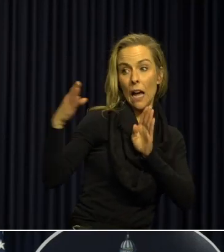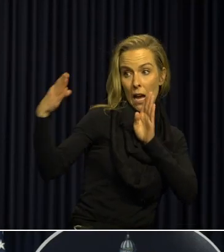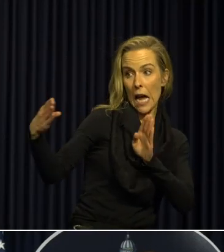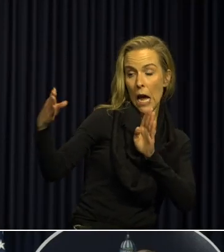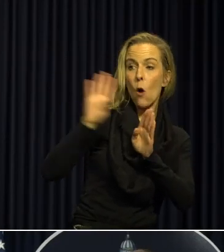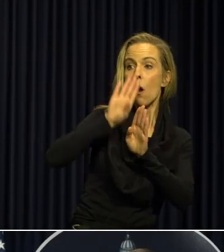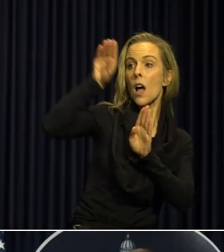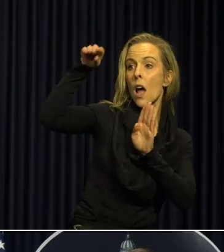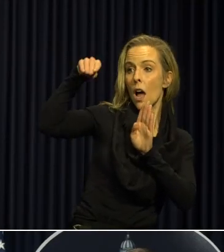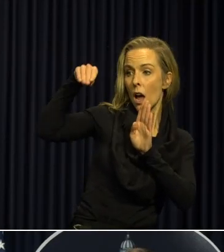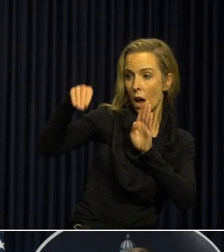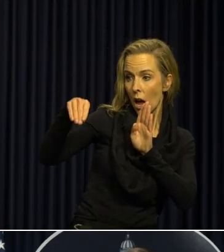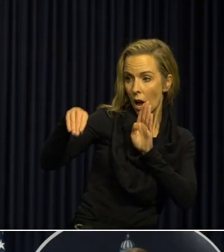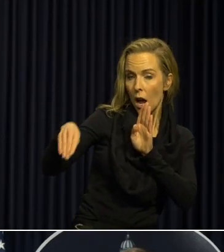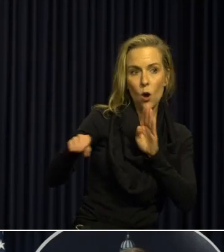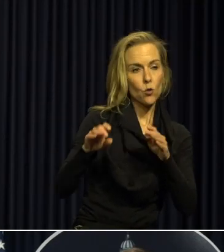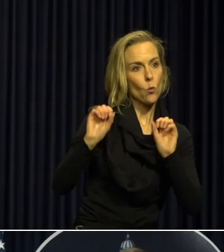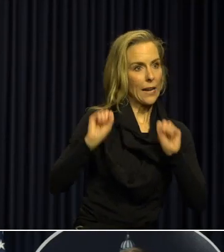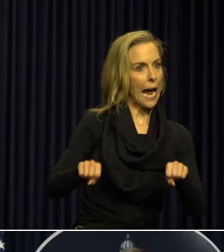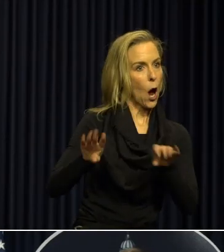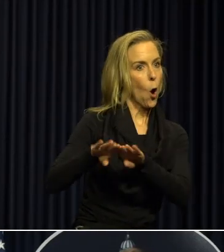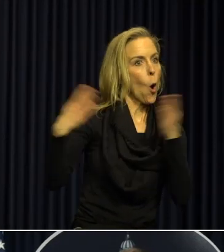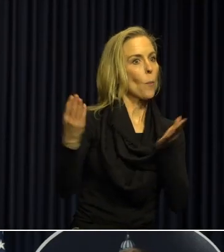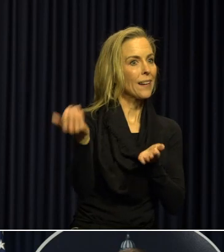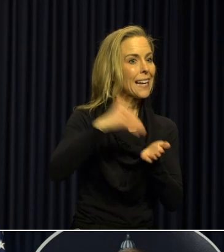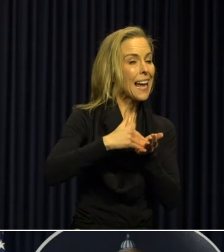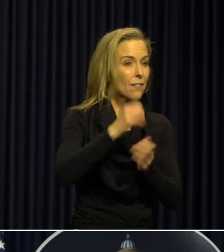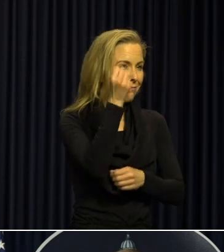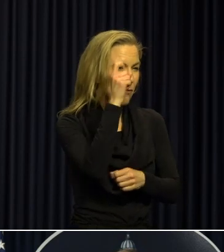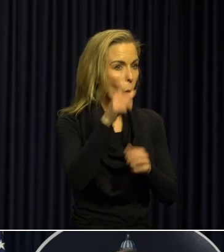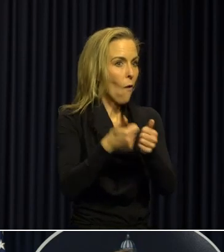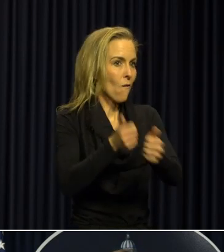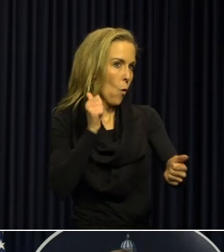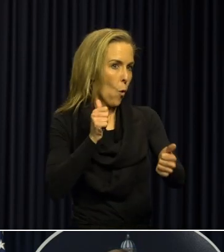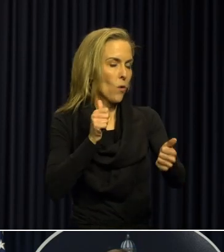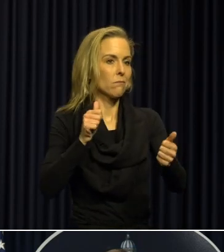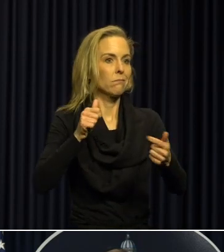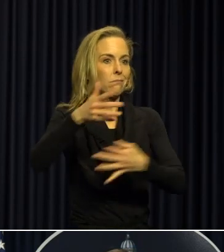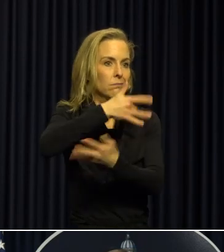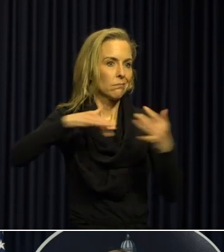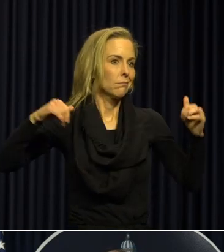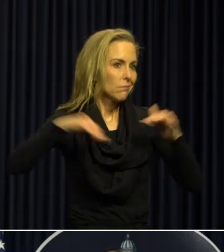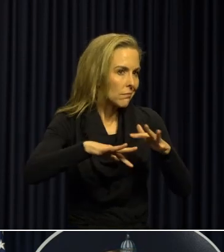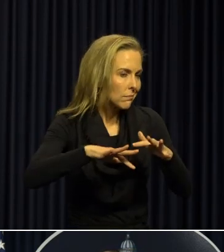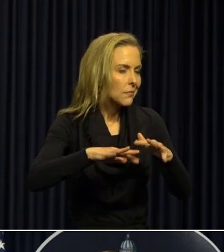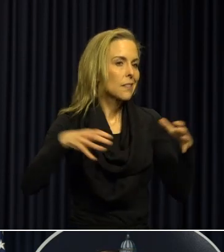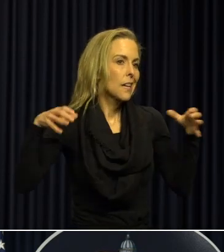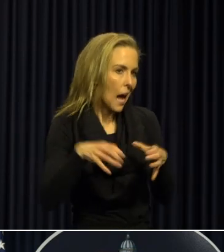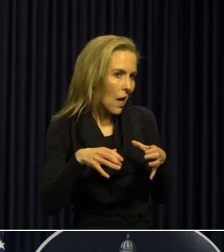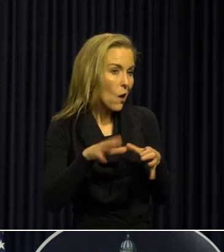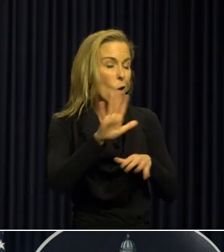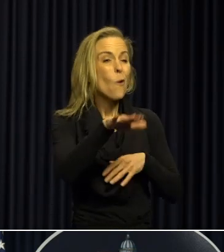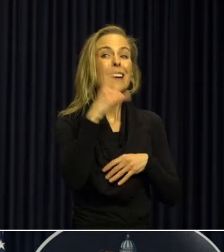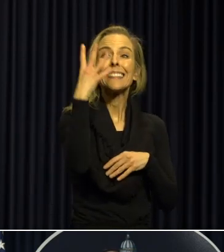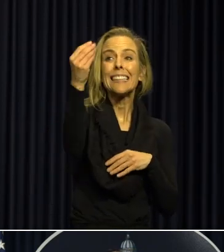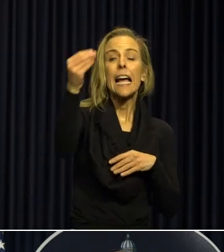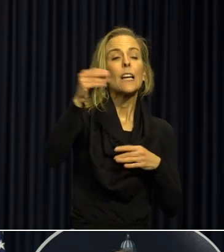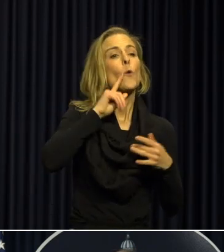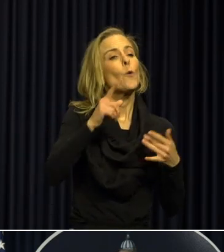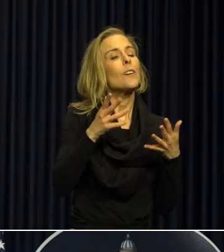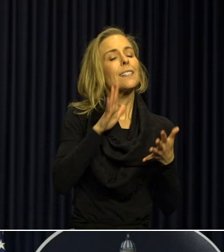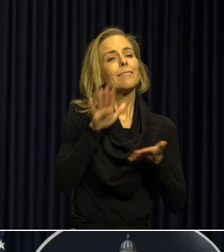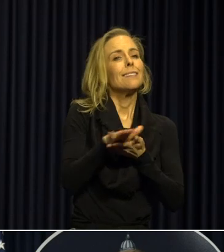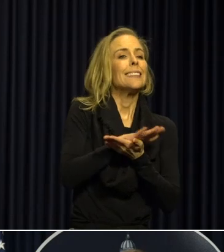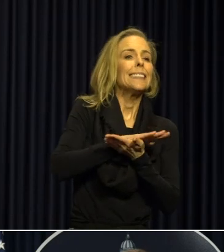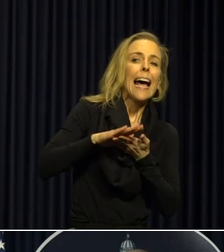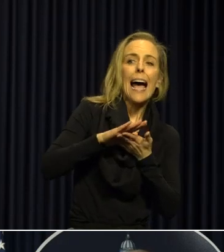reopen. Remember, avoid crowds and gatherings. Just because it gets nice outside, just because we see the light